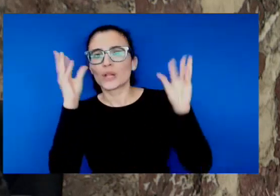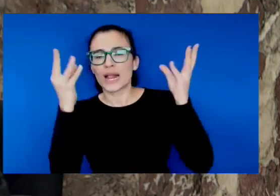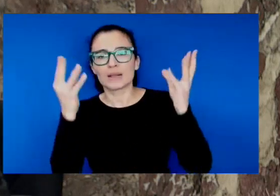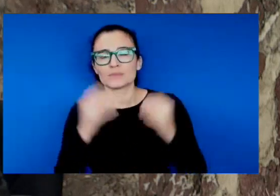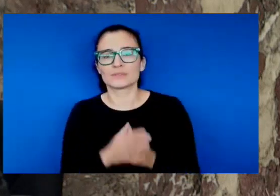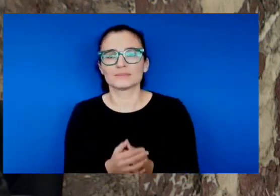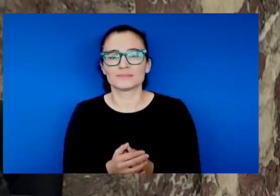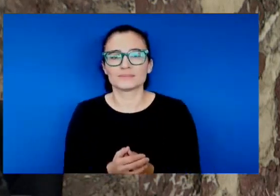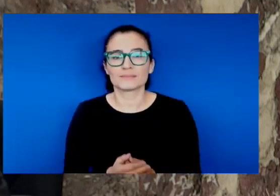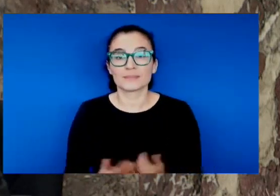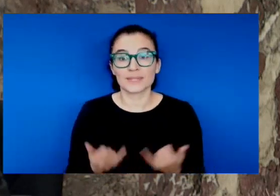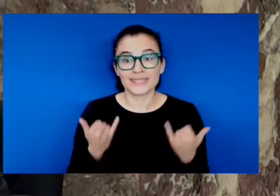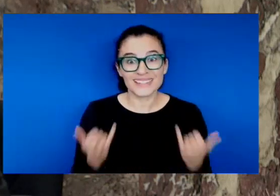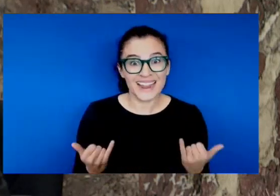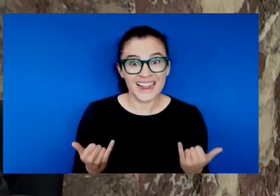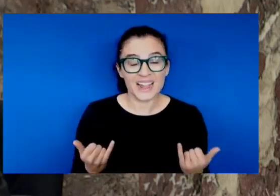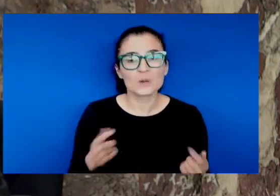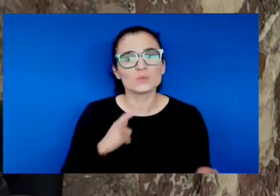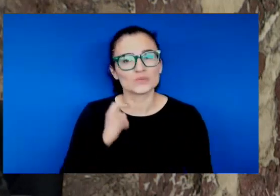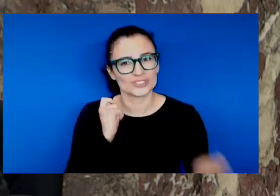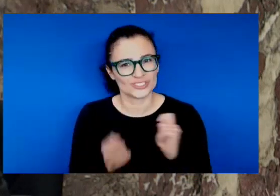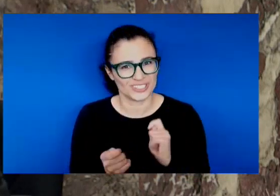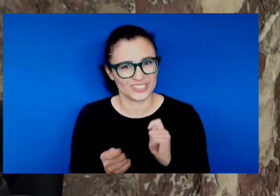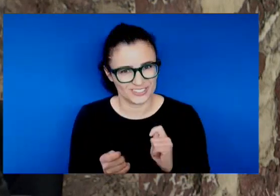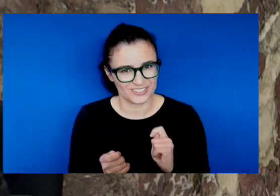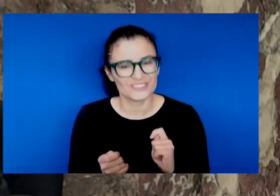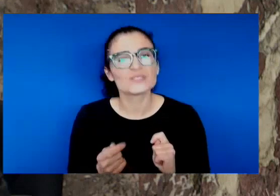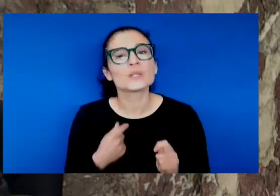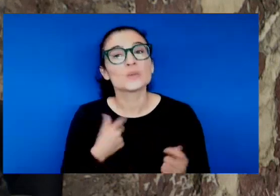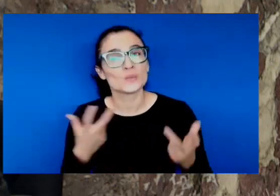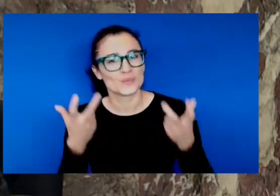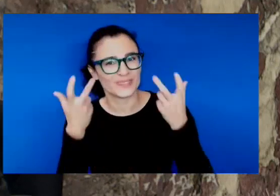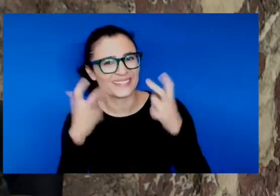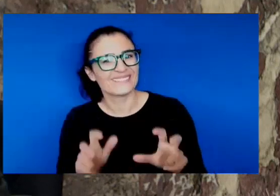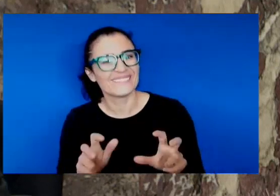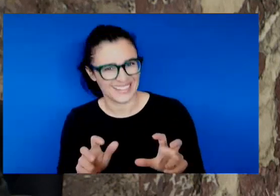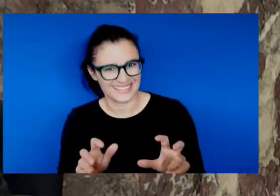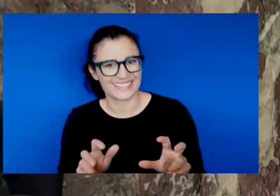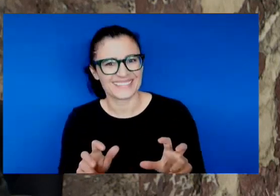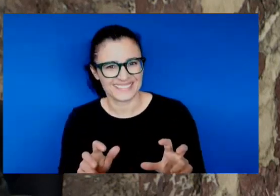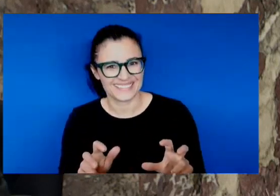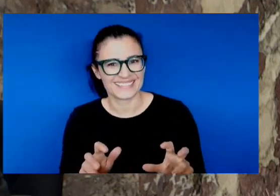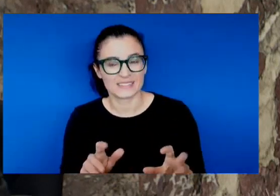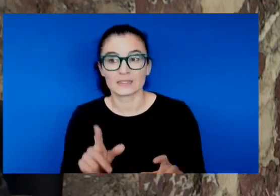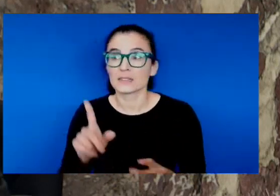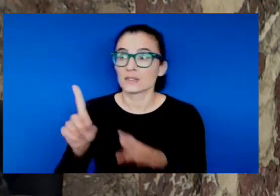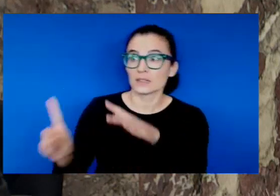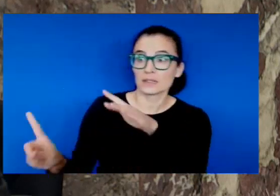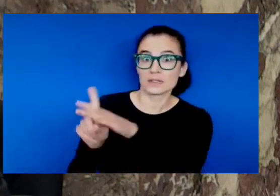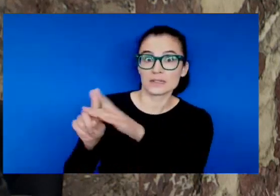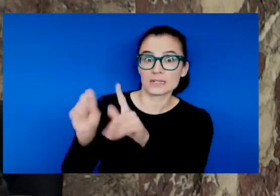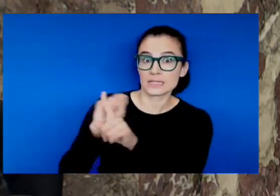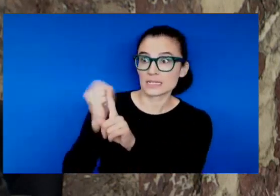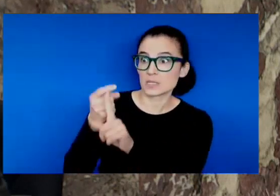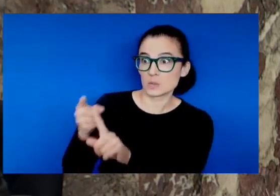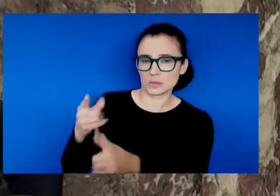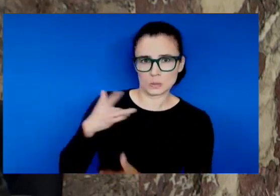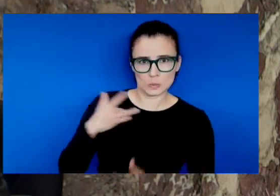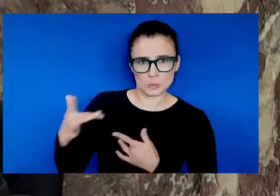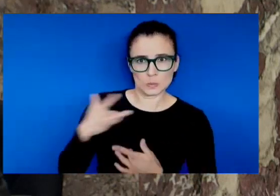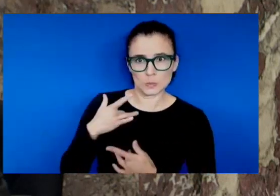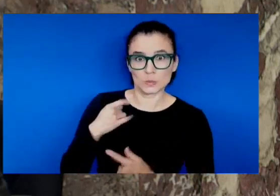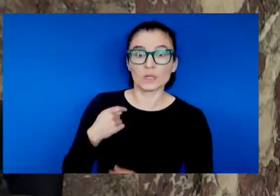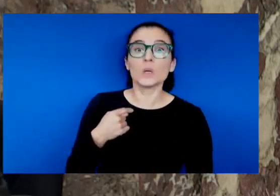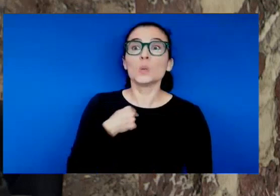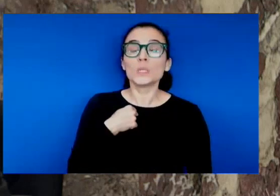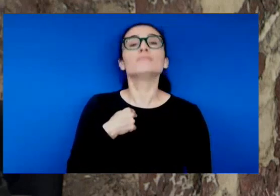time an issue arises, every time, because as the members know, calls are triaged, and every time an issue arises and it's